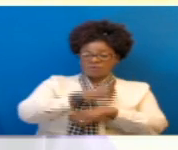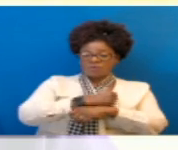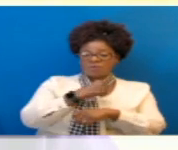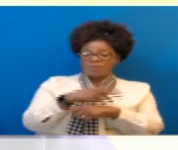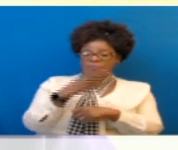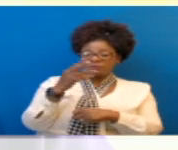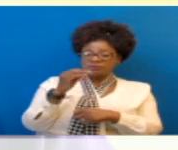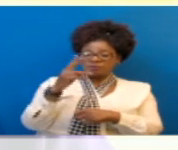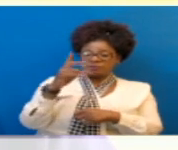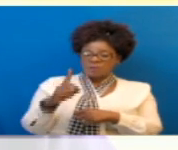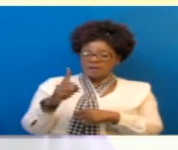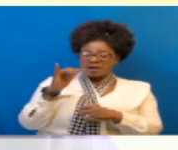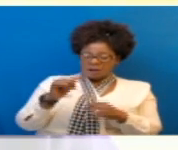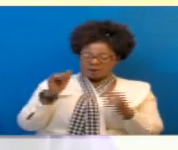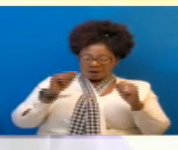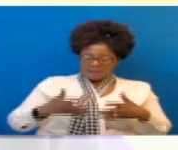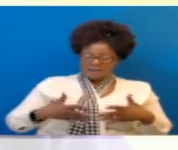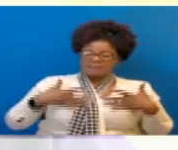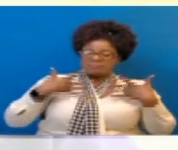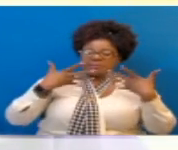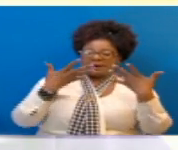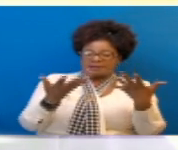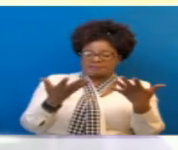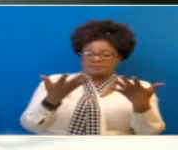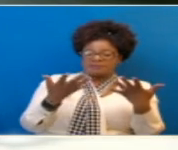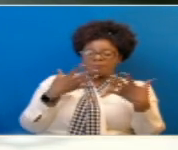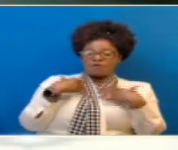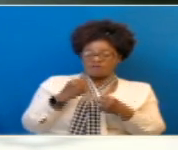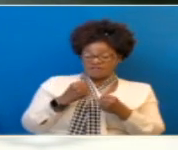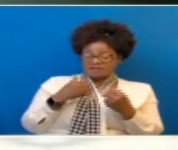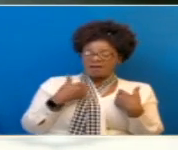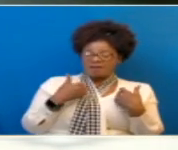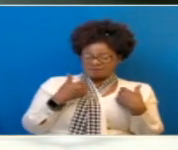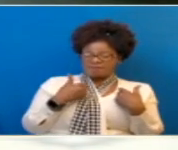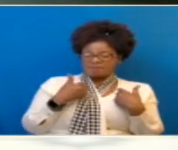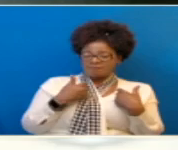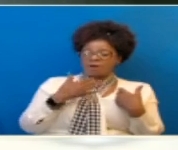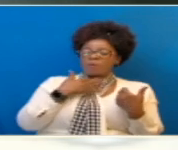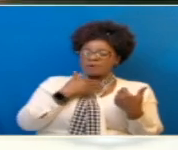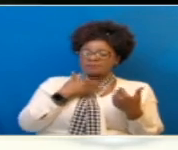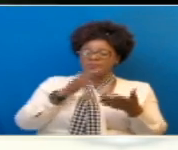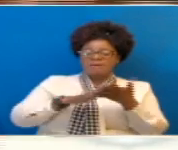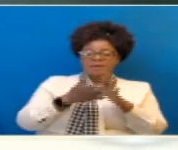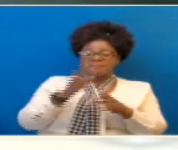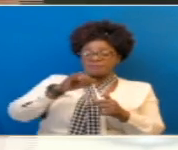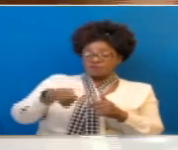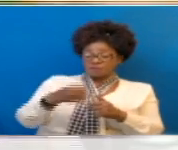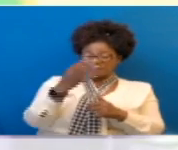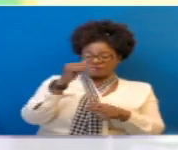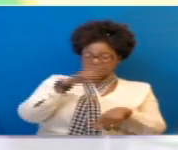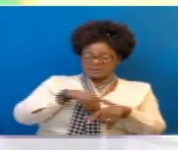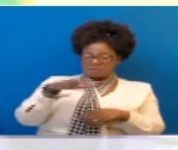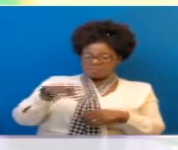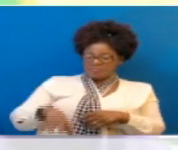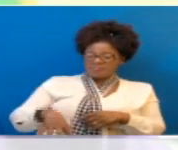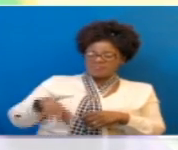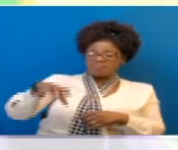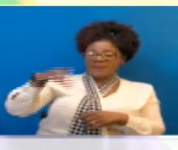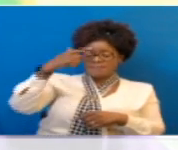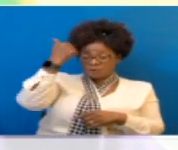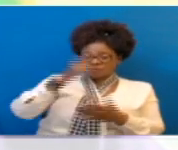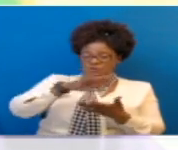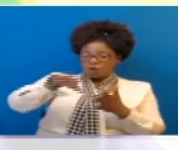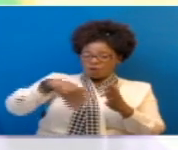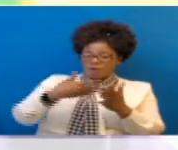2021. Sasa naweza express mbele ya watu, at least I'm confident. Mimi tulikuwa nitakuwa journalist tangu niwe mdogo juu. Watu wote